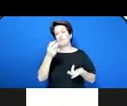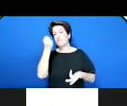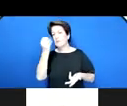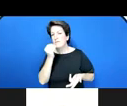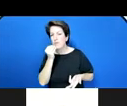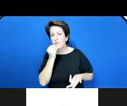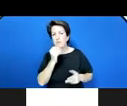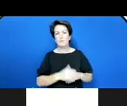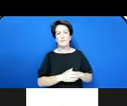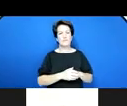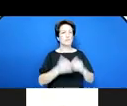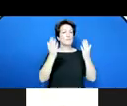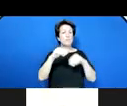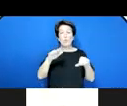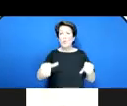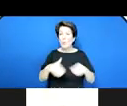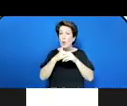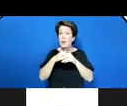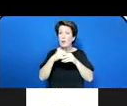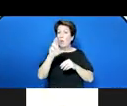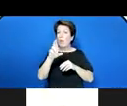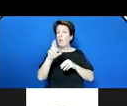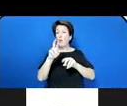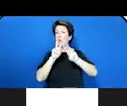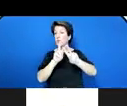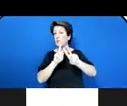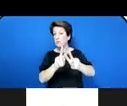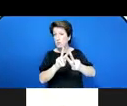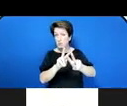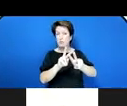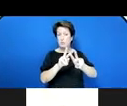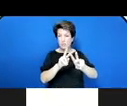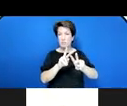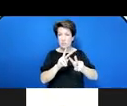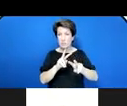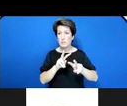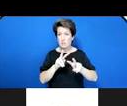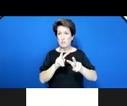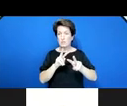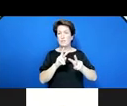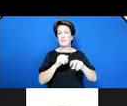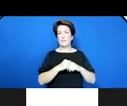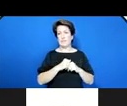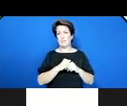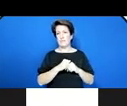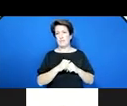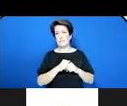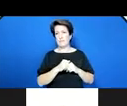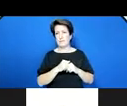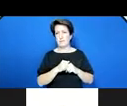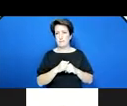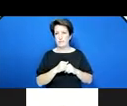wedding or funeral service. But again, it is only for the actual formal